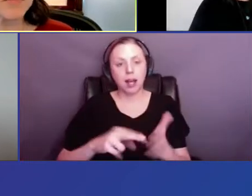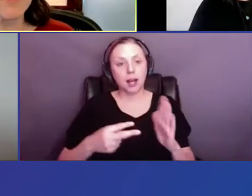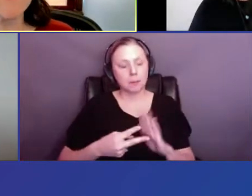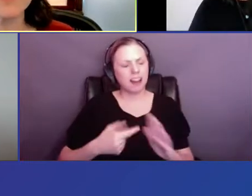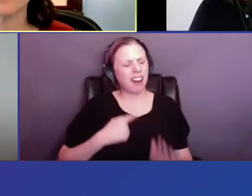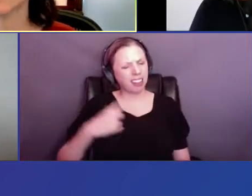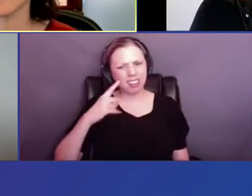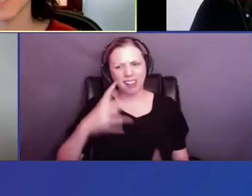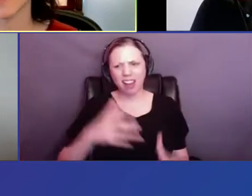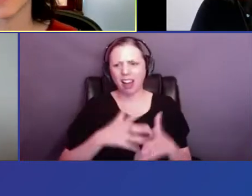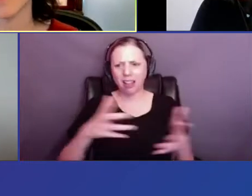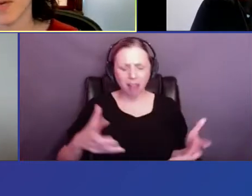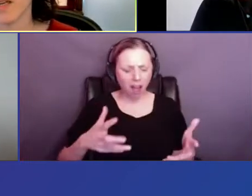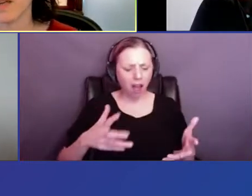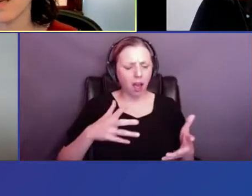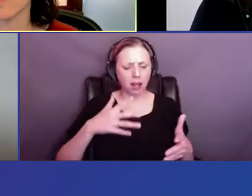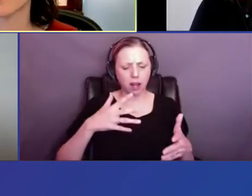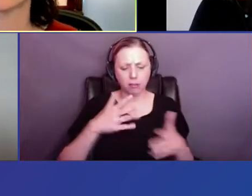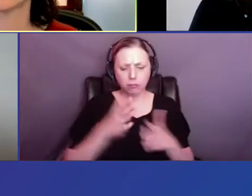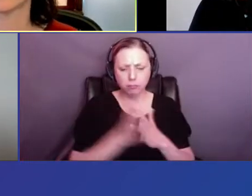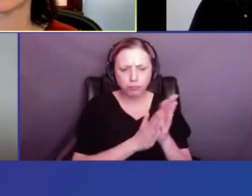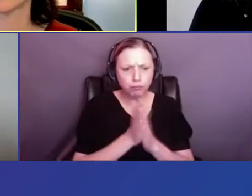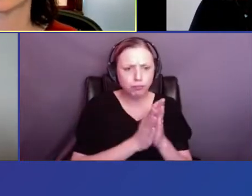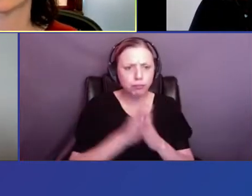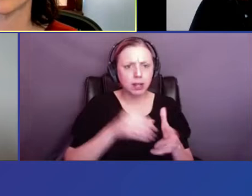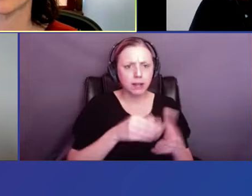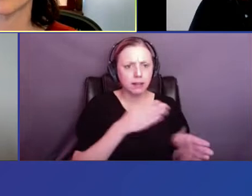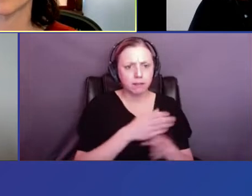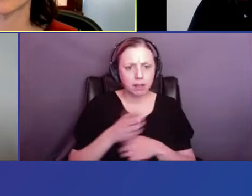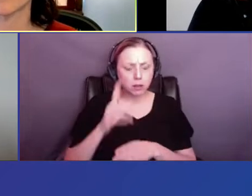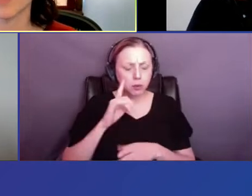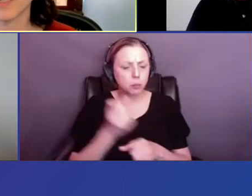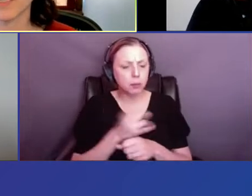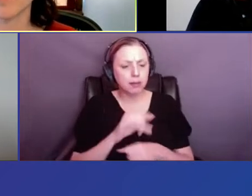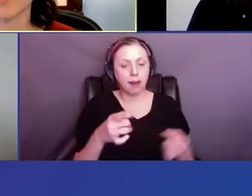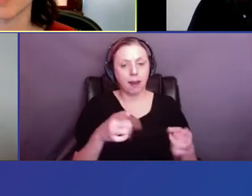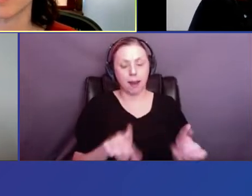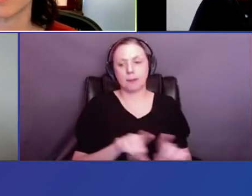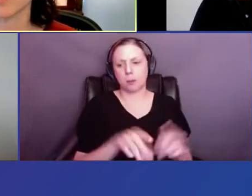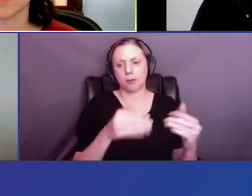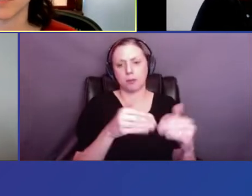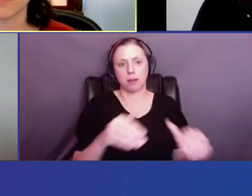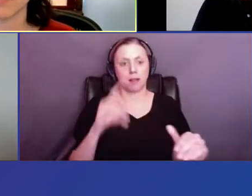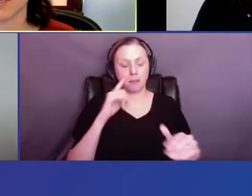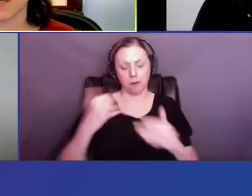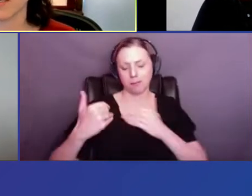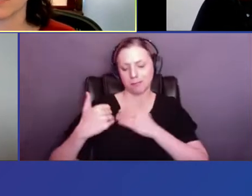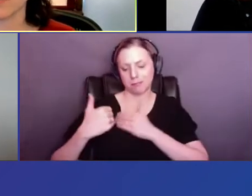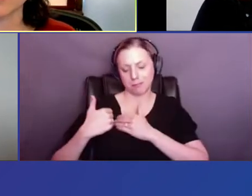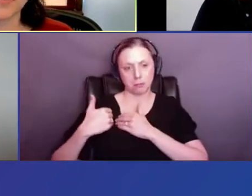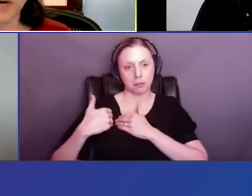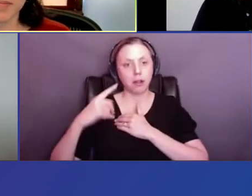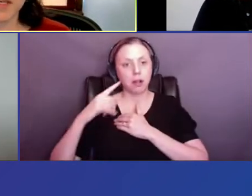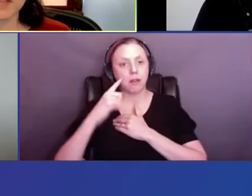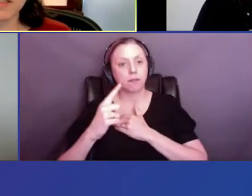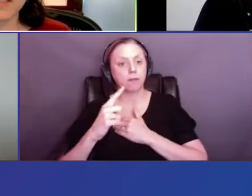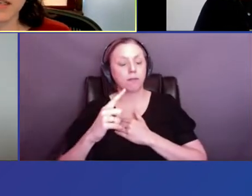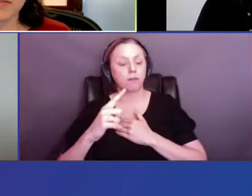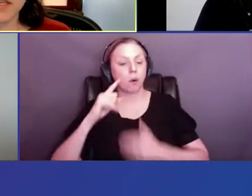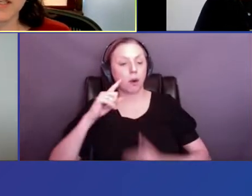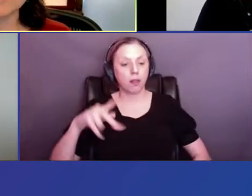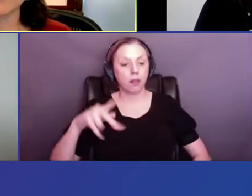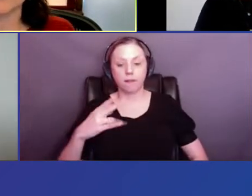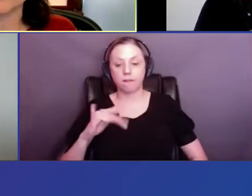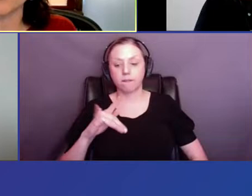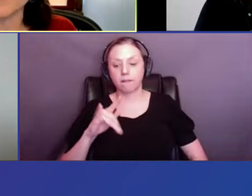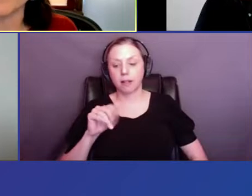of momentum in the field to make it happen. And so there's a level of accountability, both on the terms of the philanthropic side